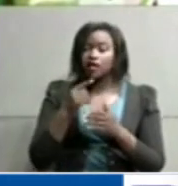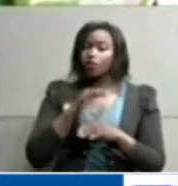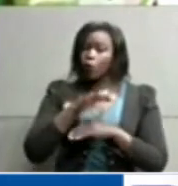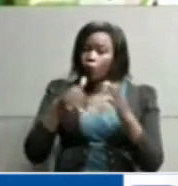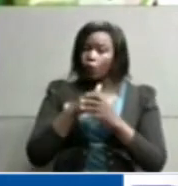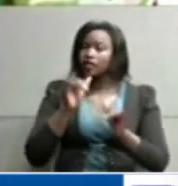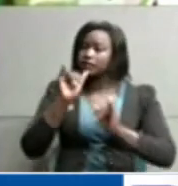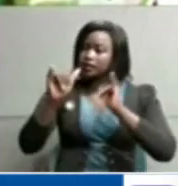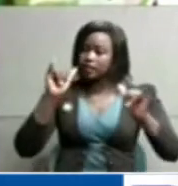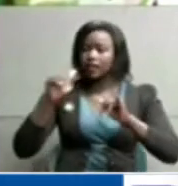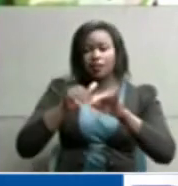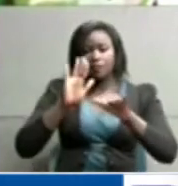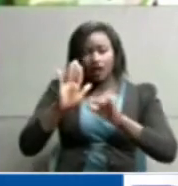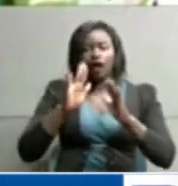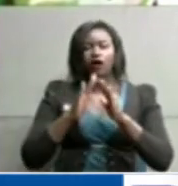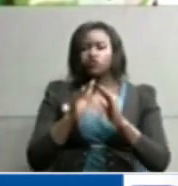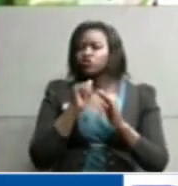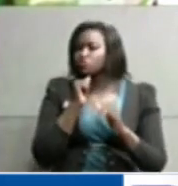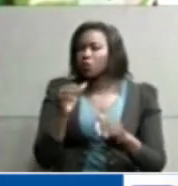out.